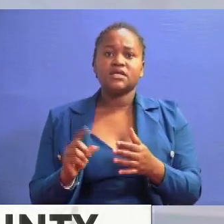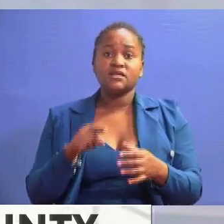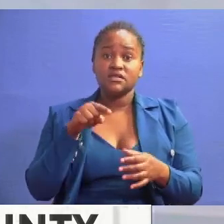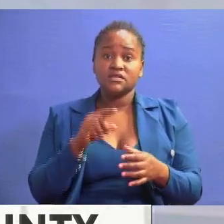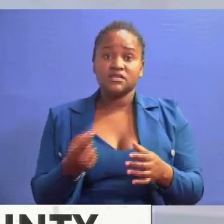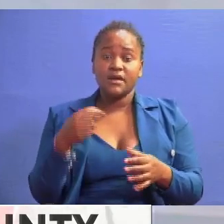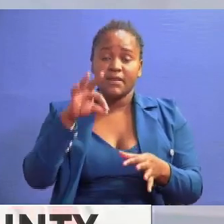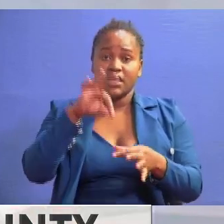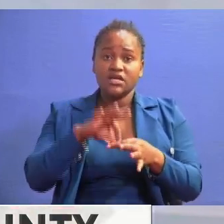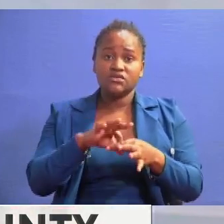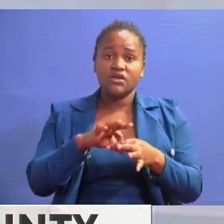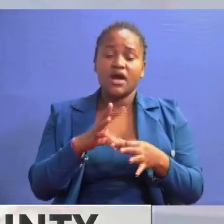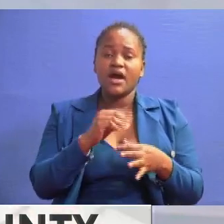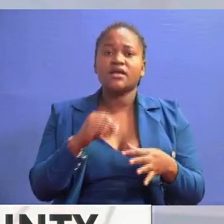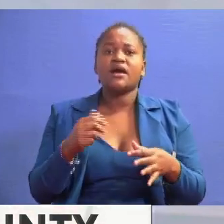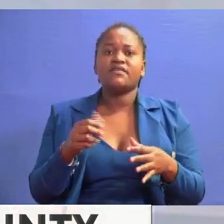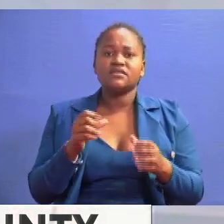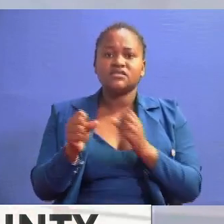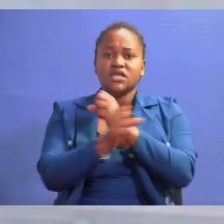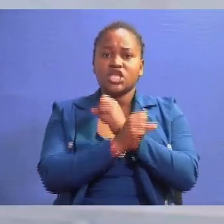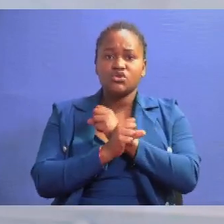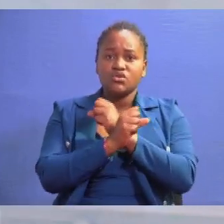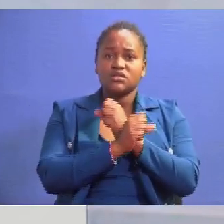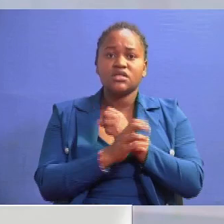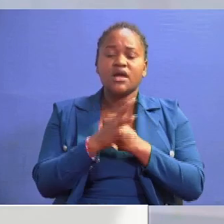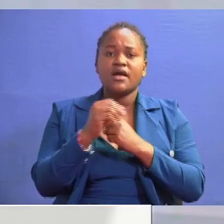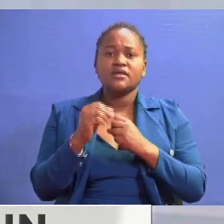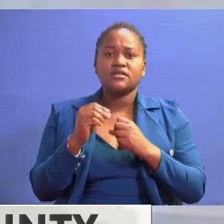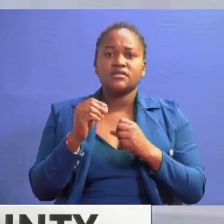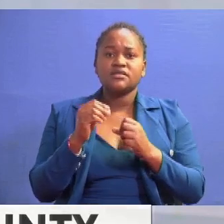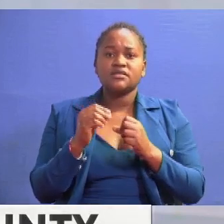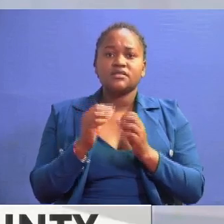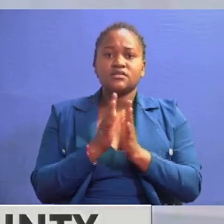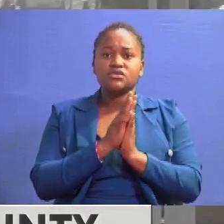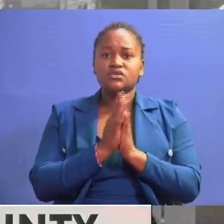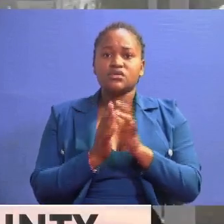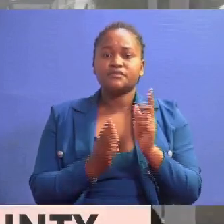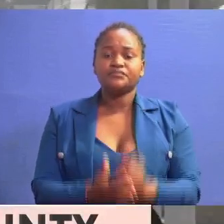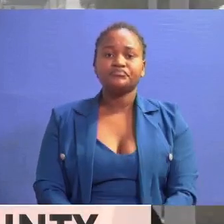delay elections and deteriorating security. Sarah Zaman reports.